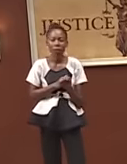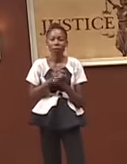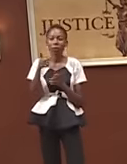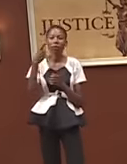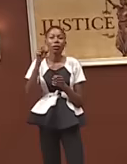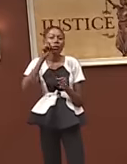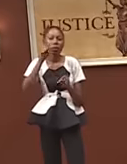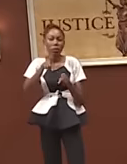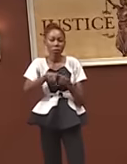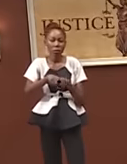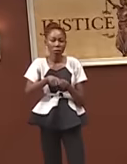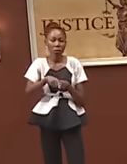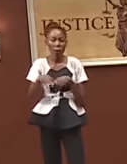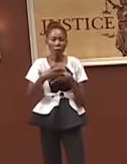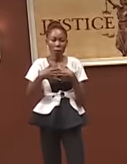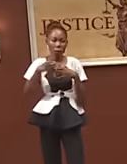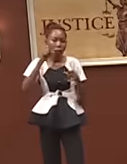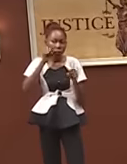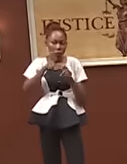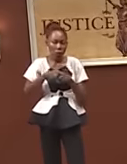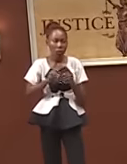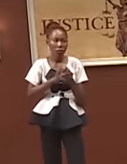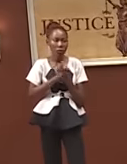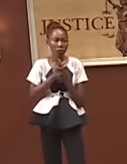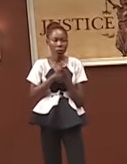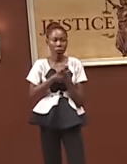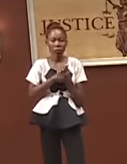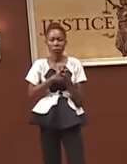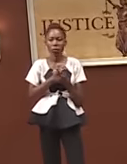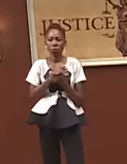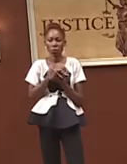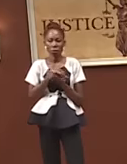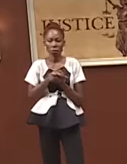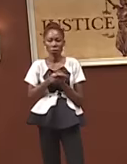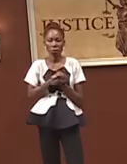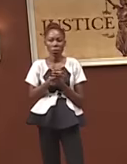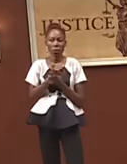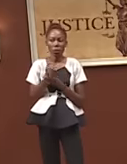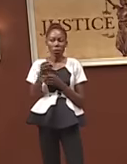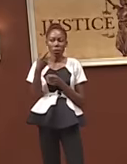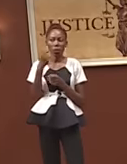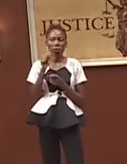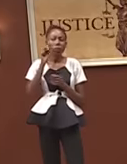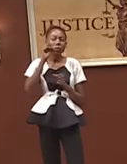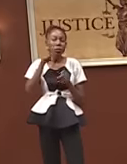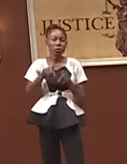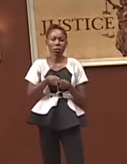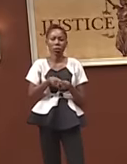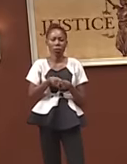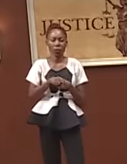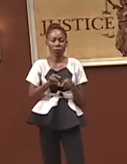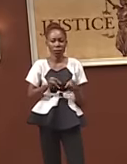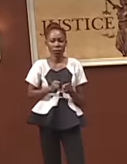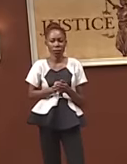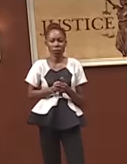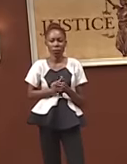sister? Sister, blood sister, okay. The elder sister. You mentioned auntie now. That's why I got confused. Okay. Yes, ma'am. So the elder